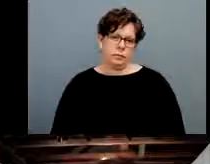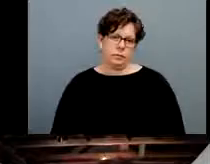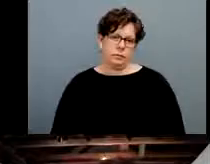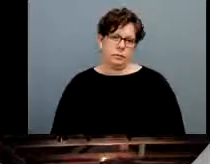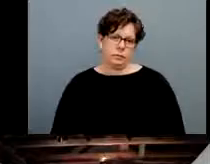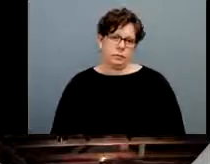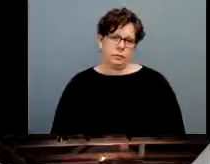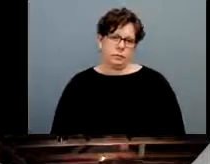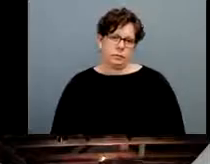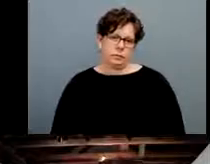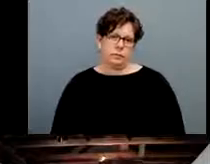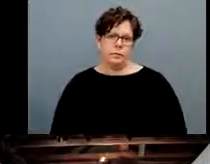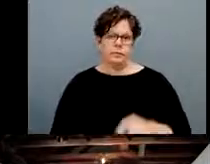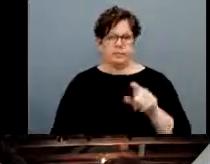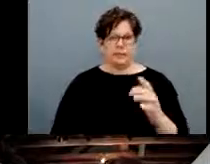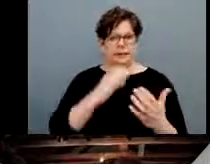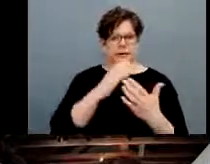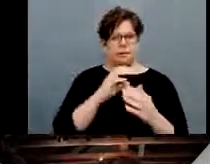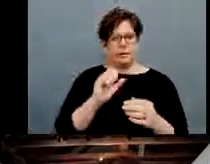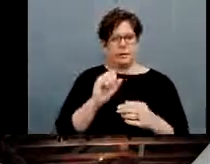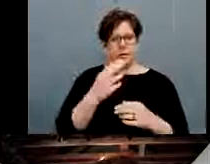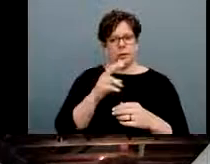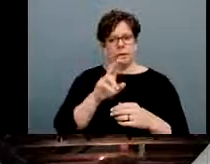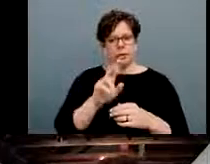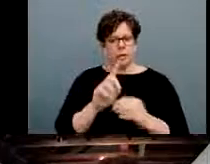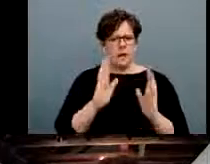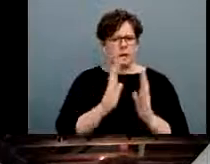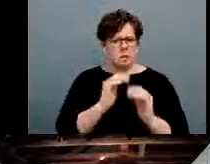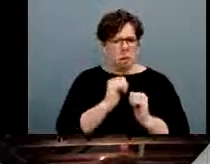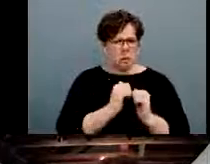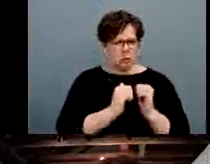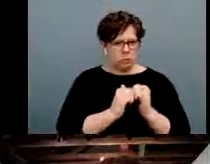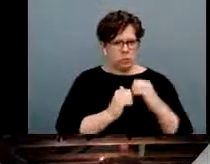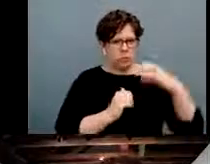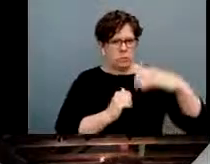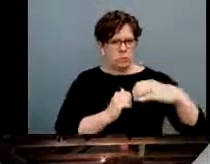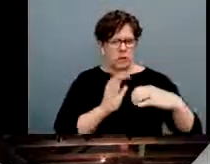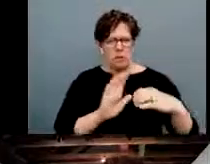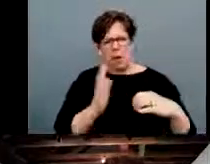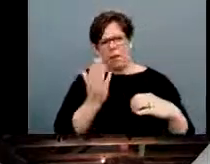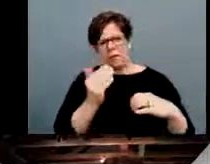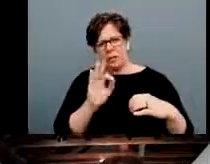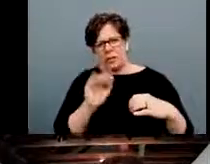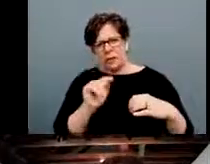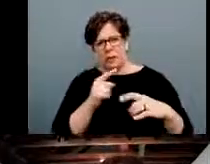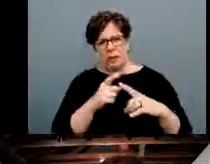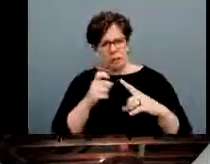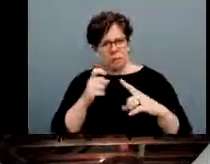So here is the shed. The shed is a small structure that sits roughly 15 feet from the main